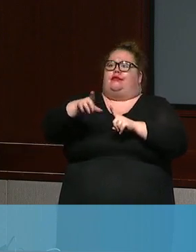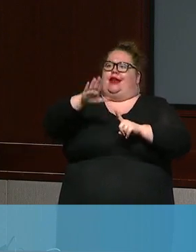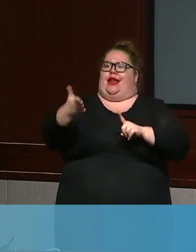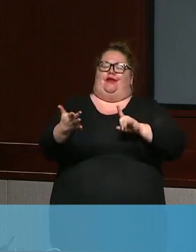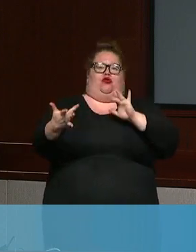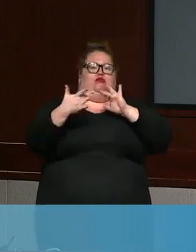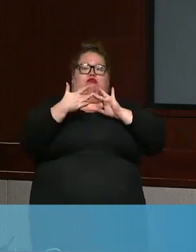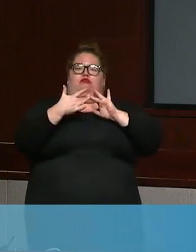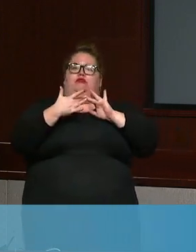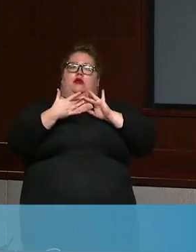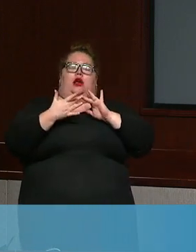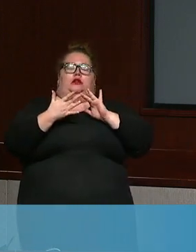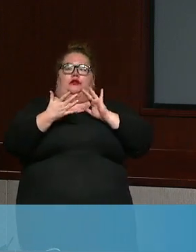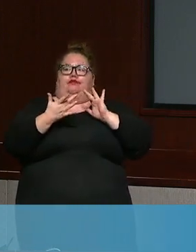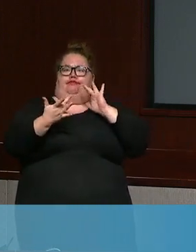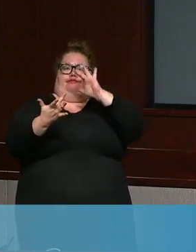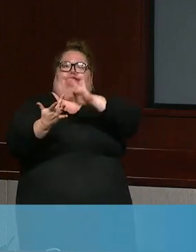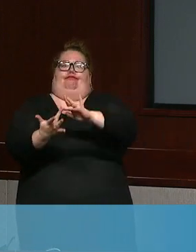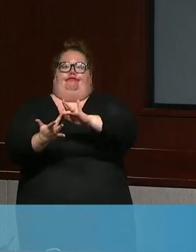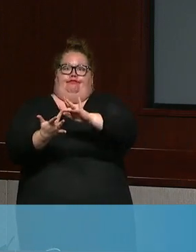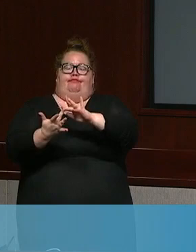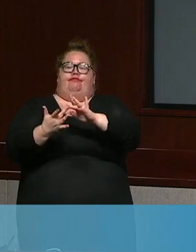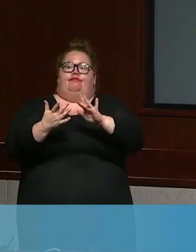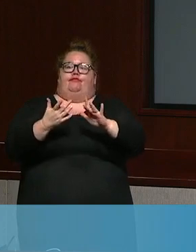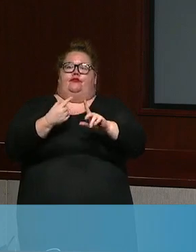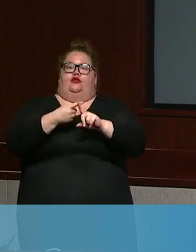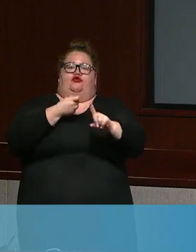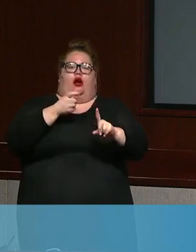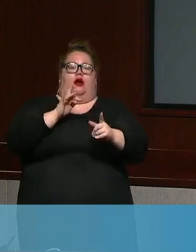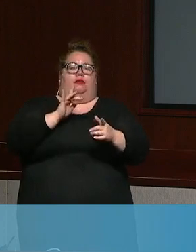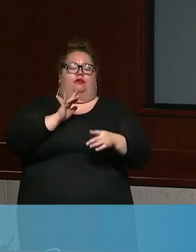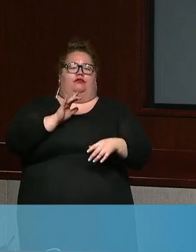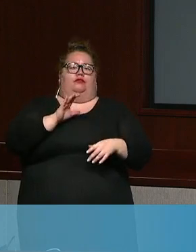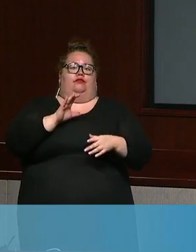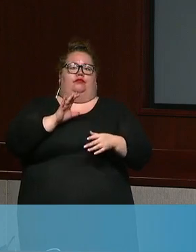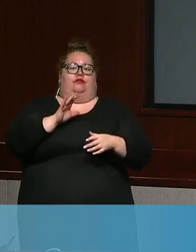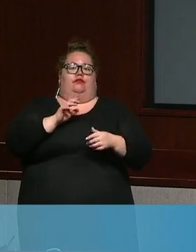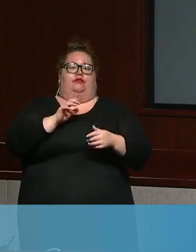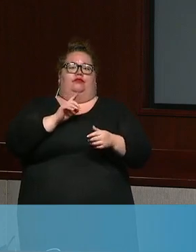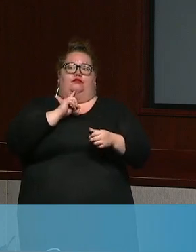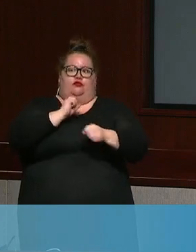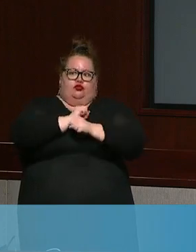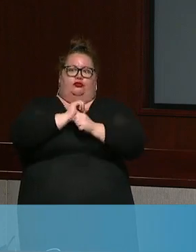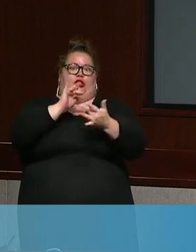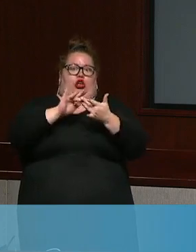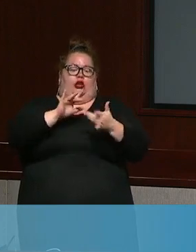receive contact from contact tracers. Am I understanding that correct? That's correct, yes. Okay, we're going to have our